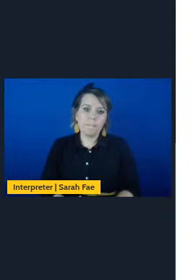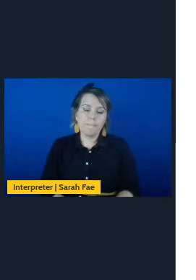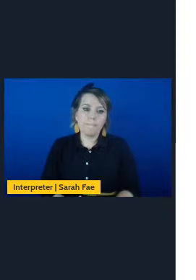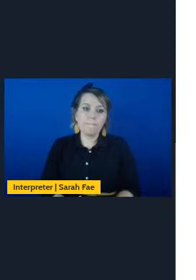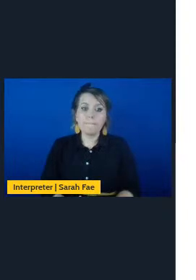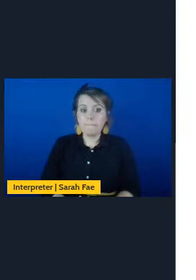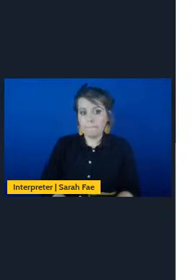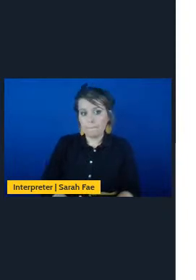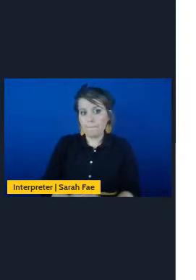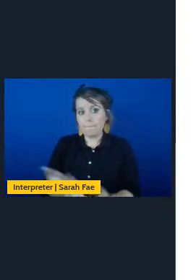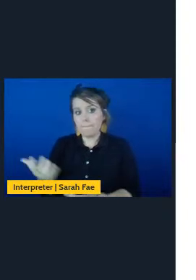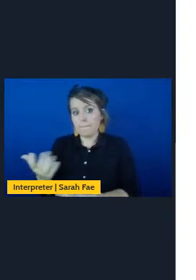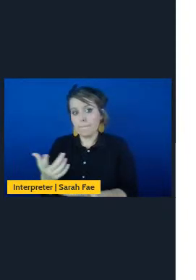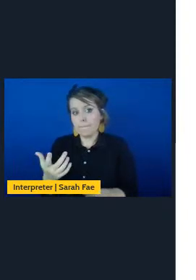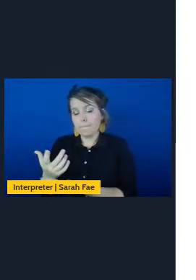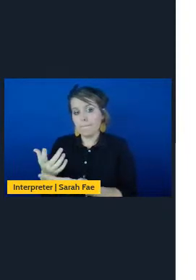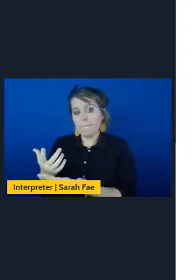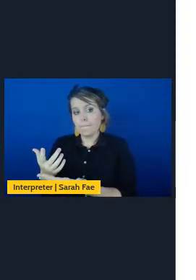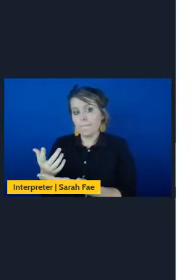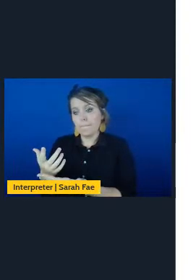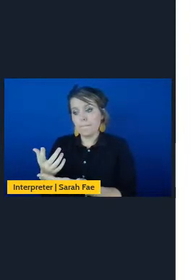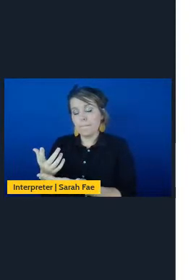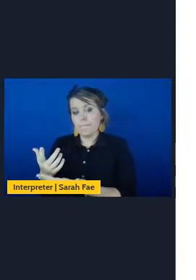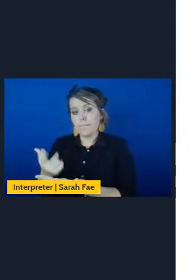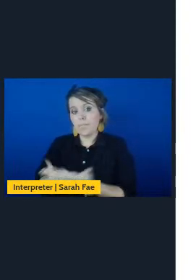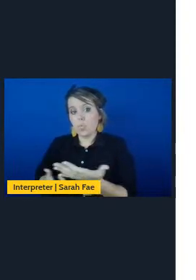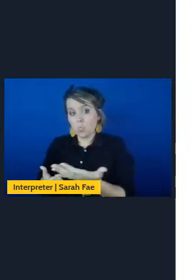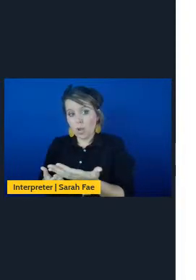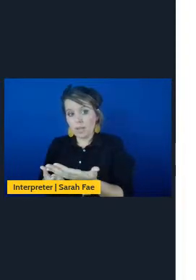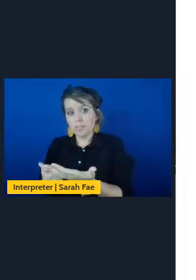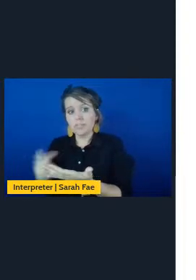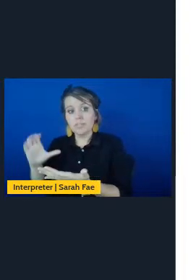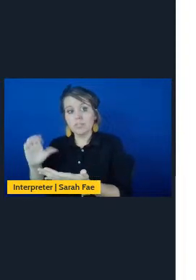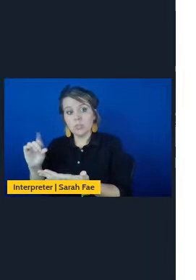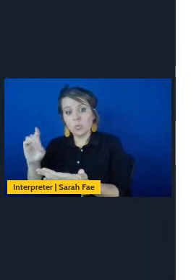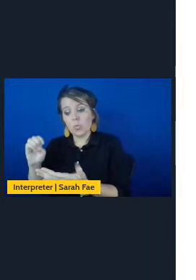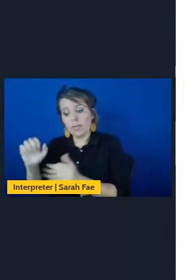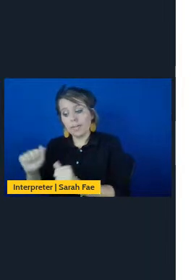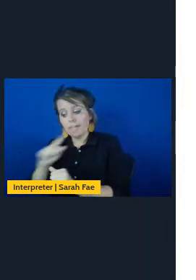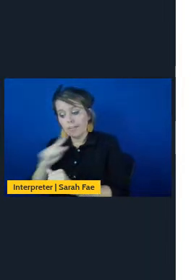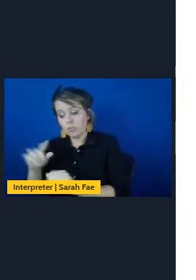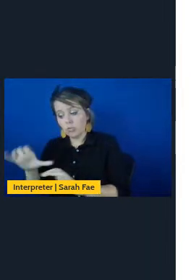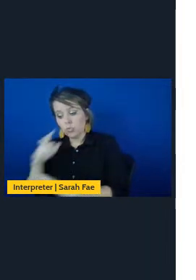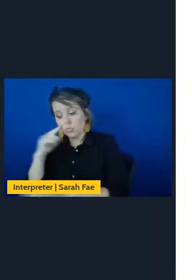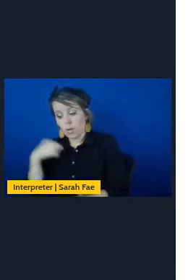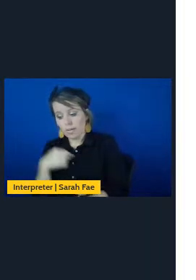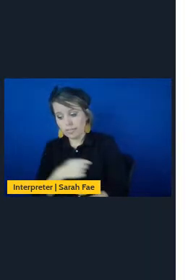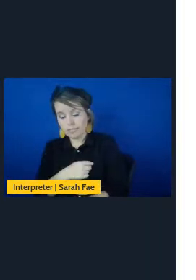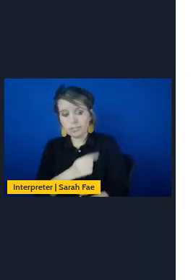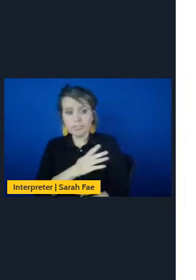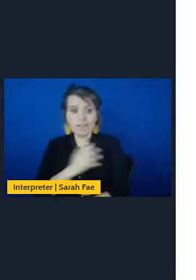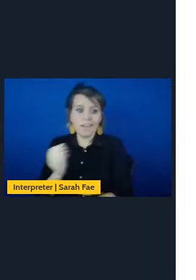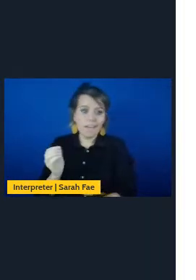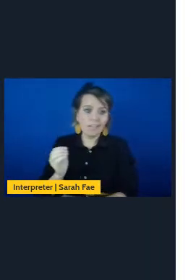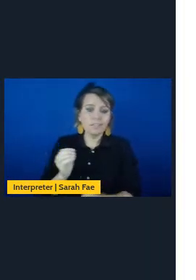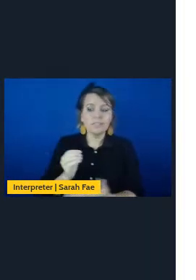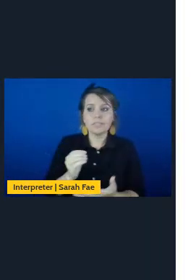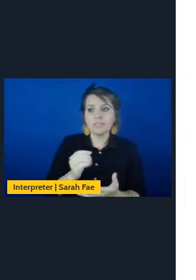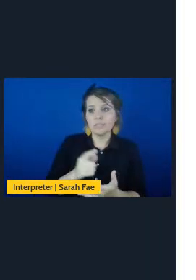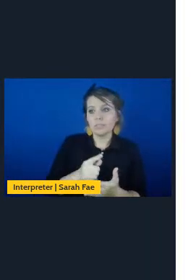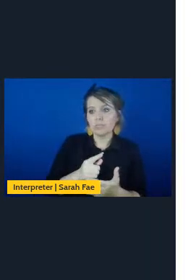So what code pipeline can actually do for us, and what we in our serverless